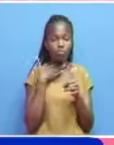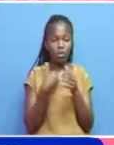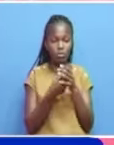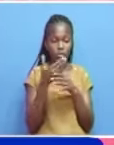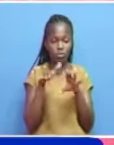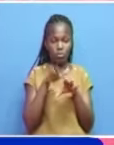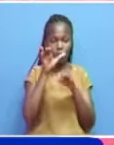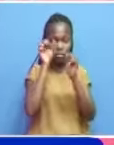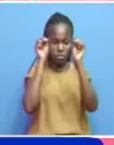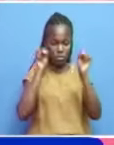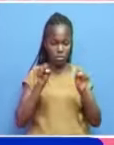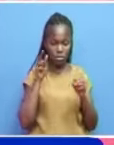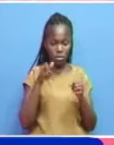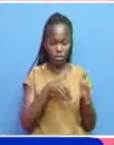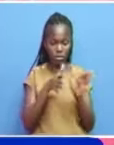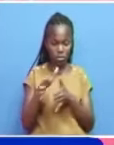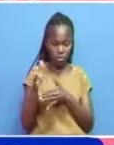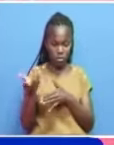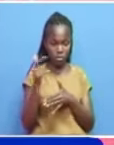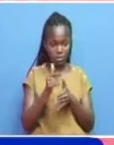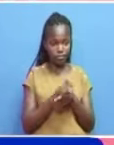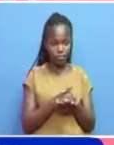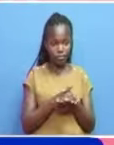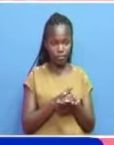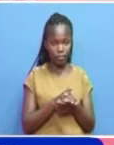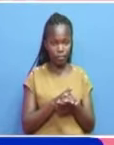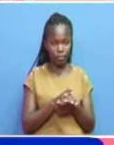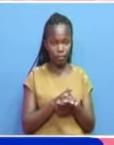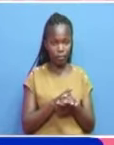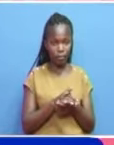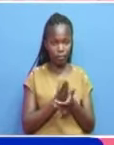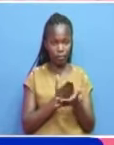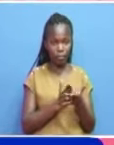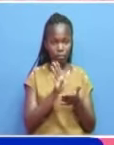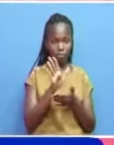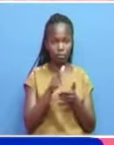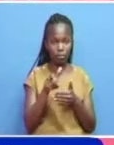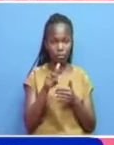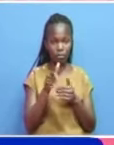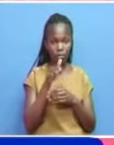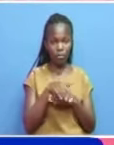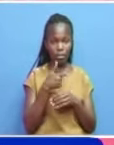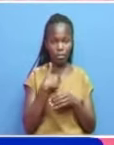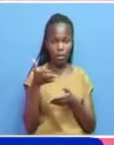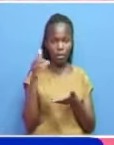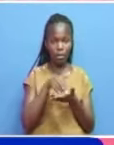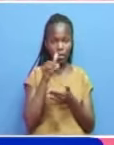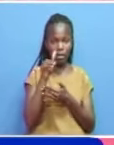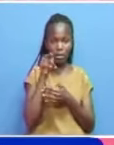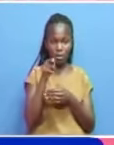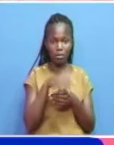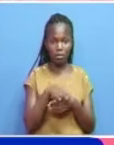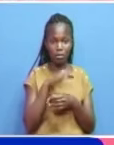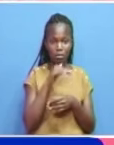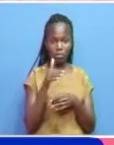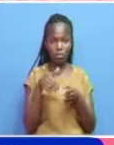in your system, and this is an opportunity to come and let the ugly part of yourself out. I urge you once again, do not